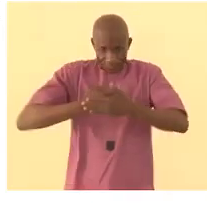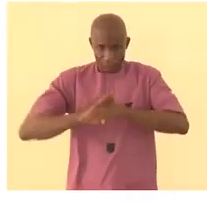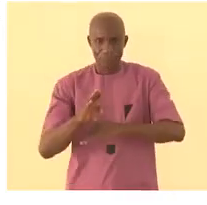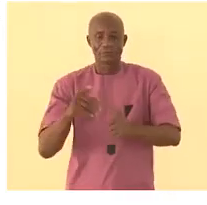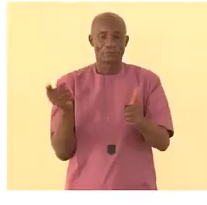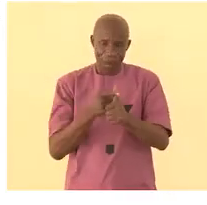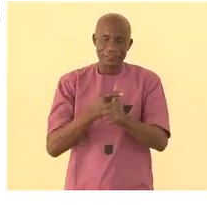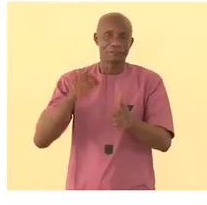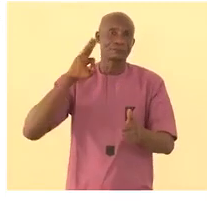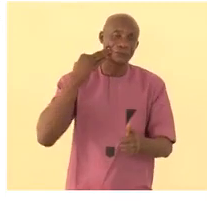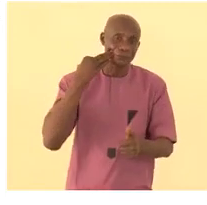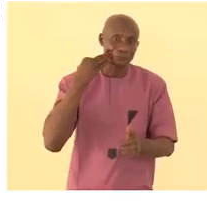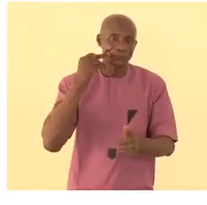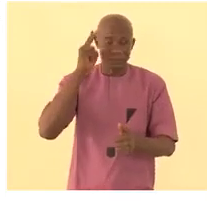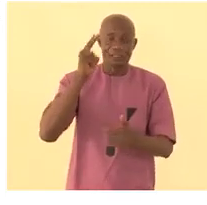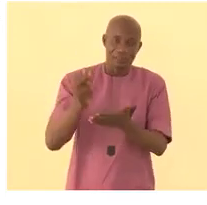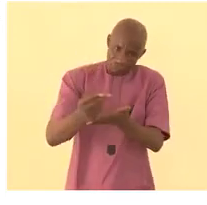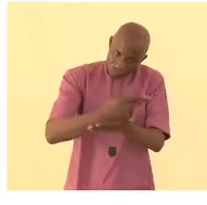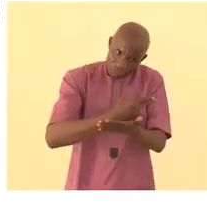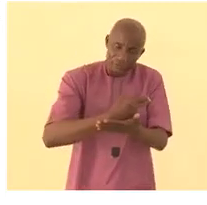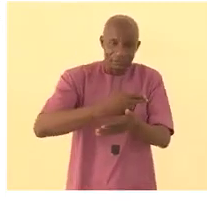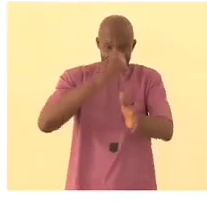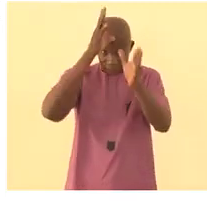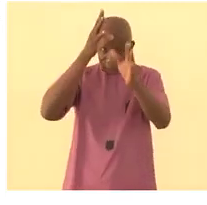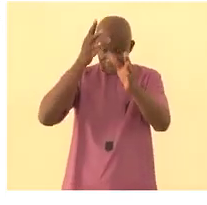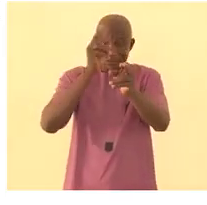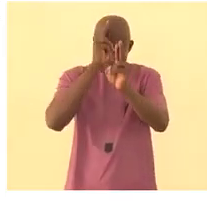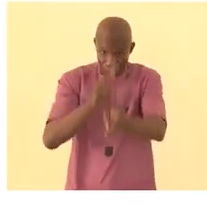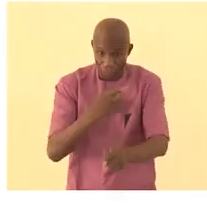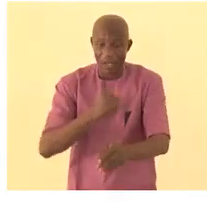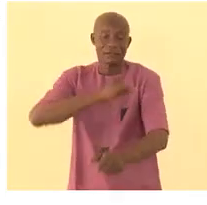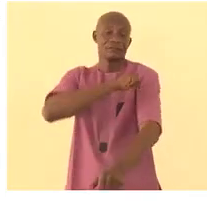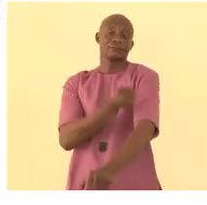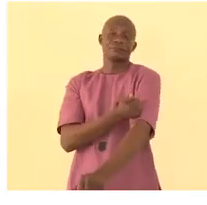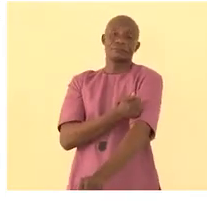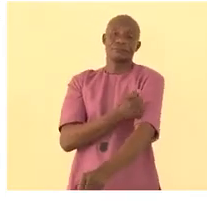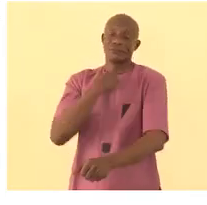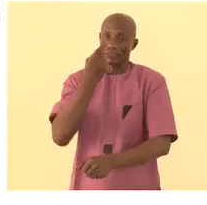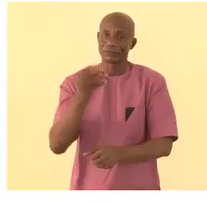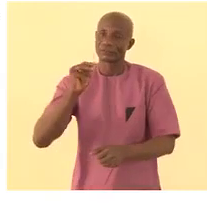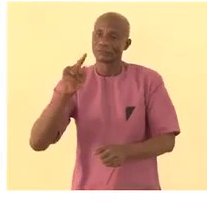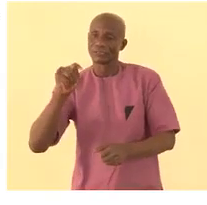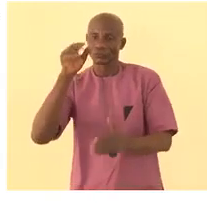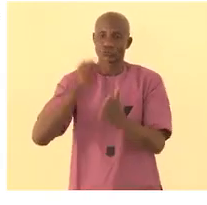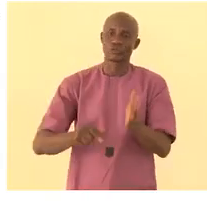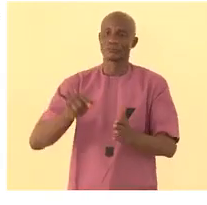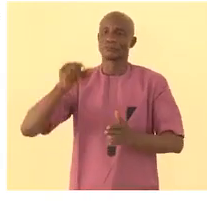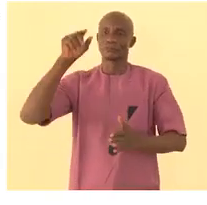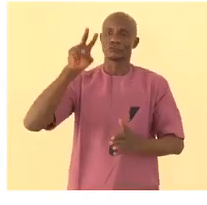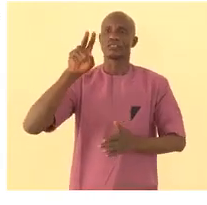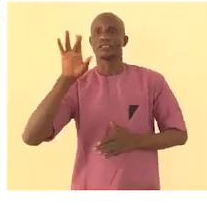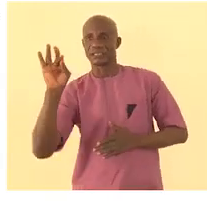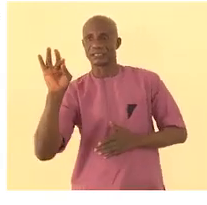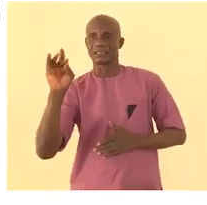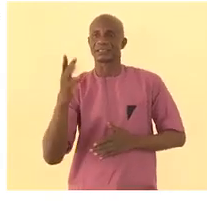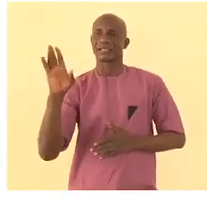firstborn or first fruit. He inherits the Father's honor and authority He tells us in Matthew chapter